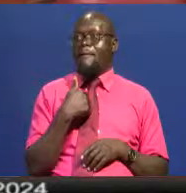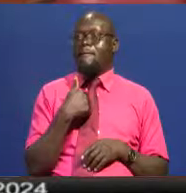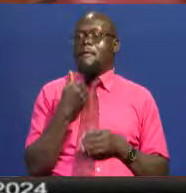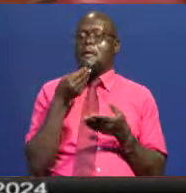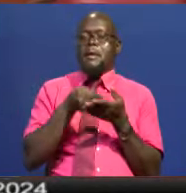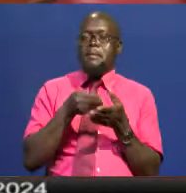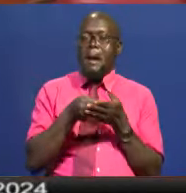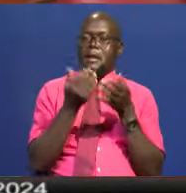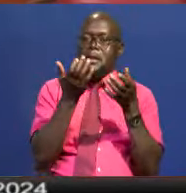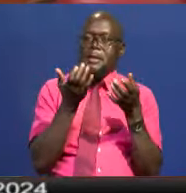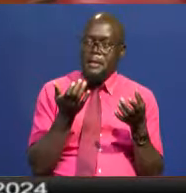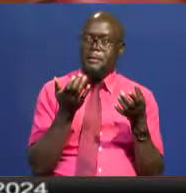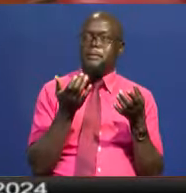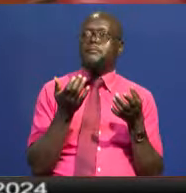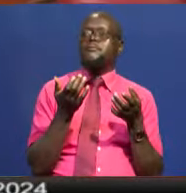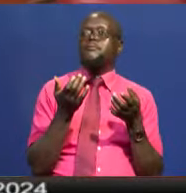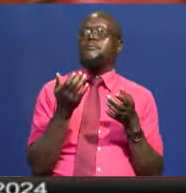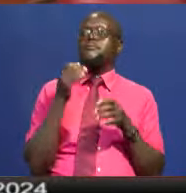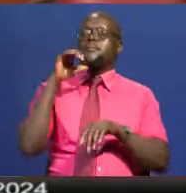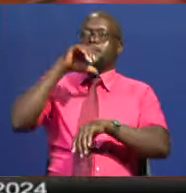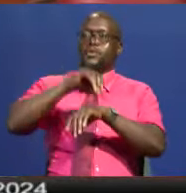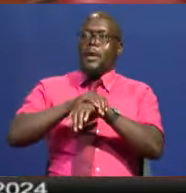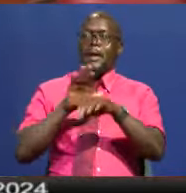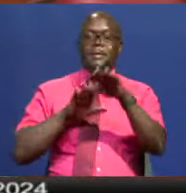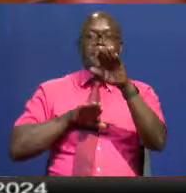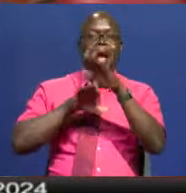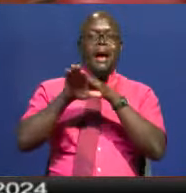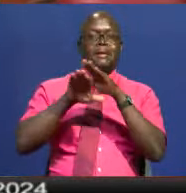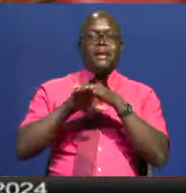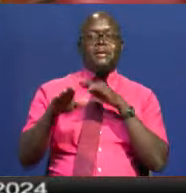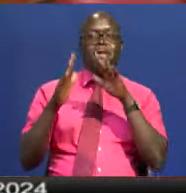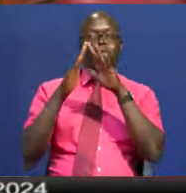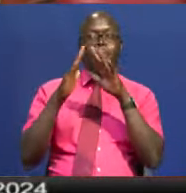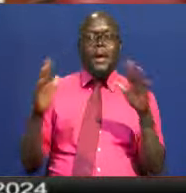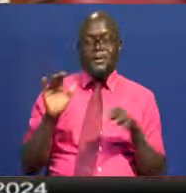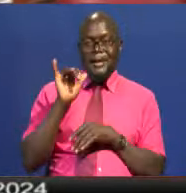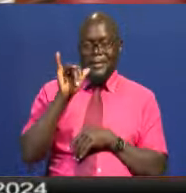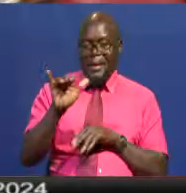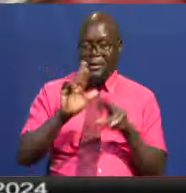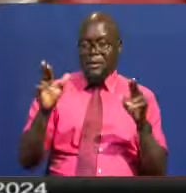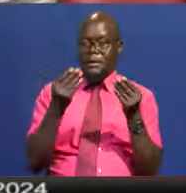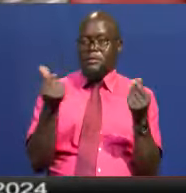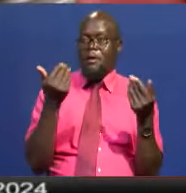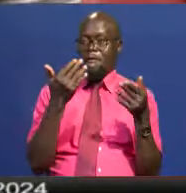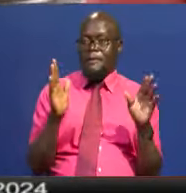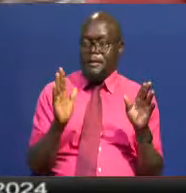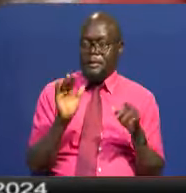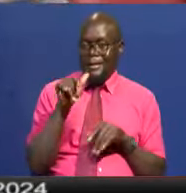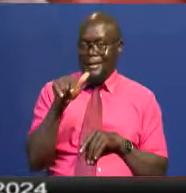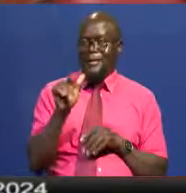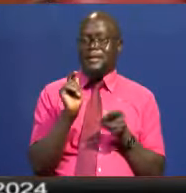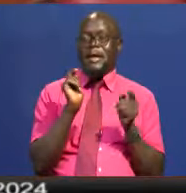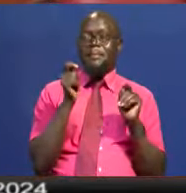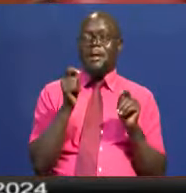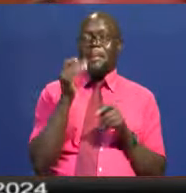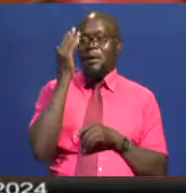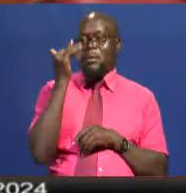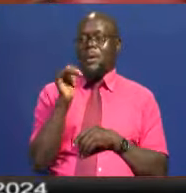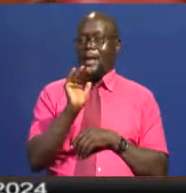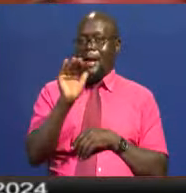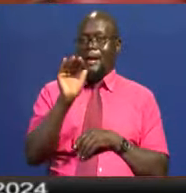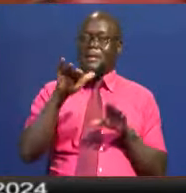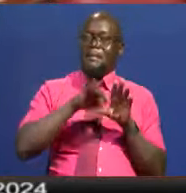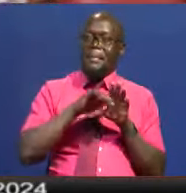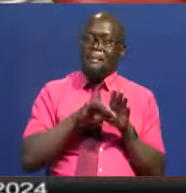was required to actually get access to the particular houses. That has already been cured in the amendments. And that's why I beg